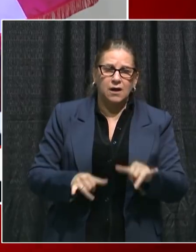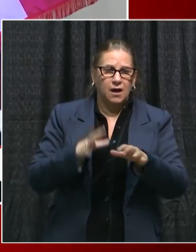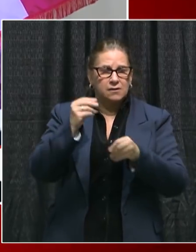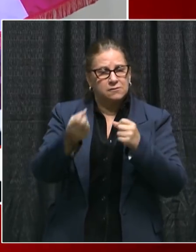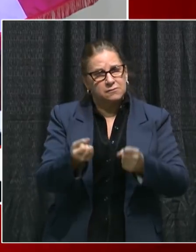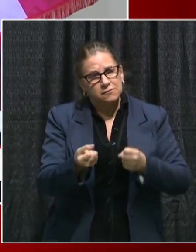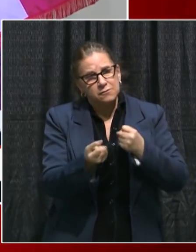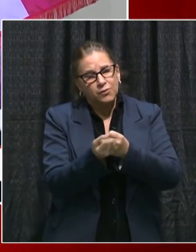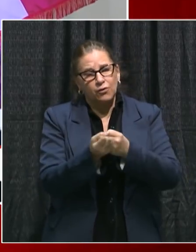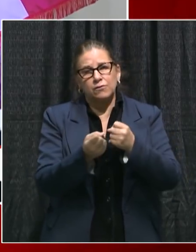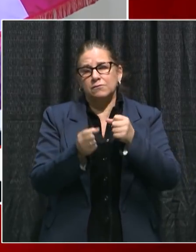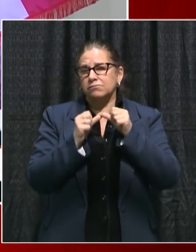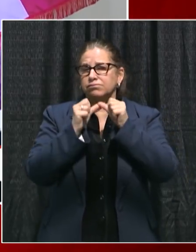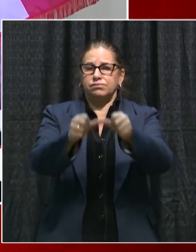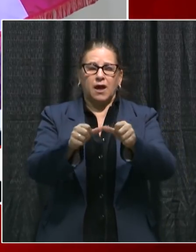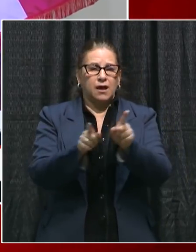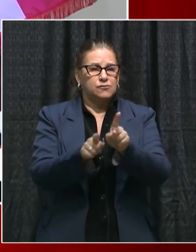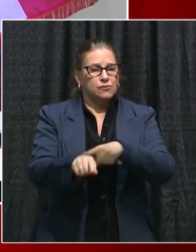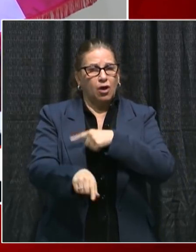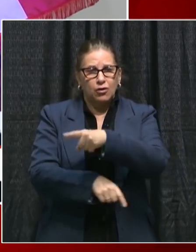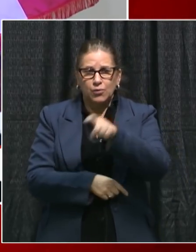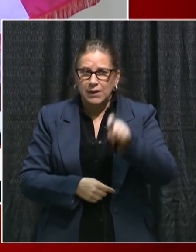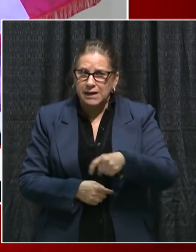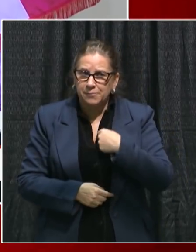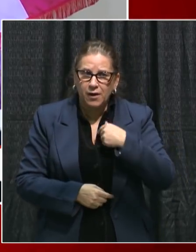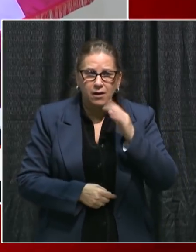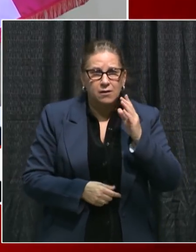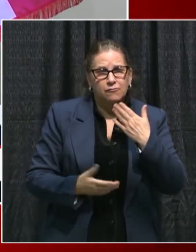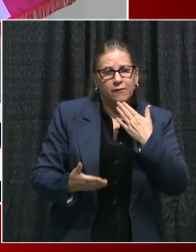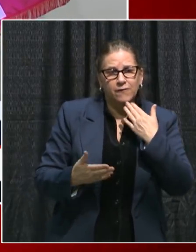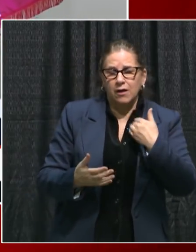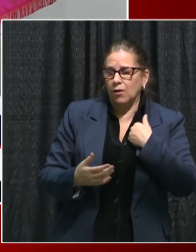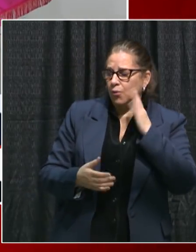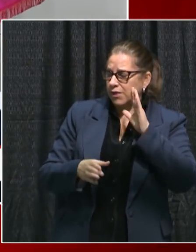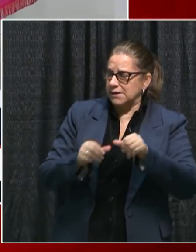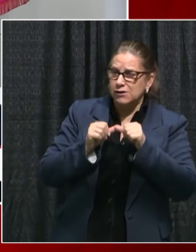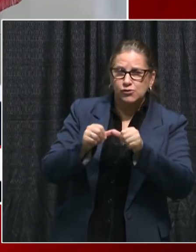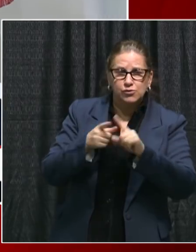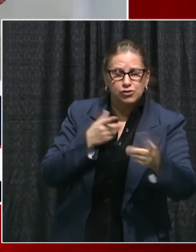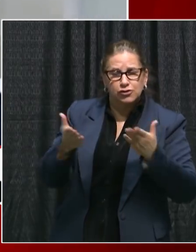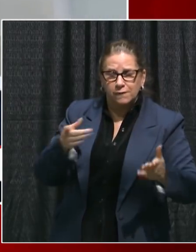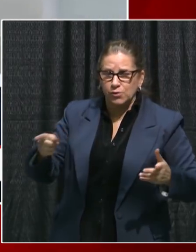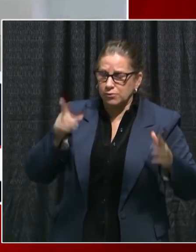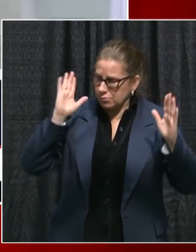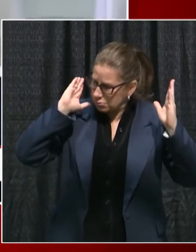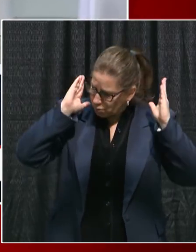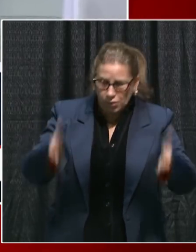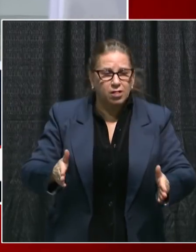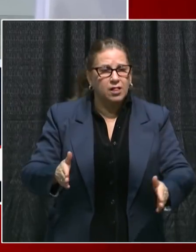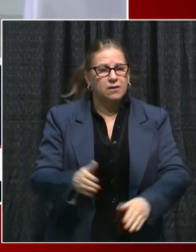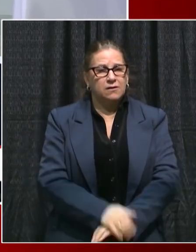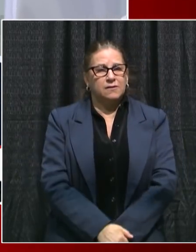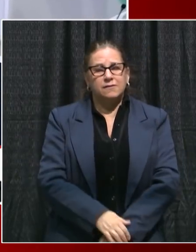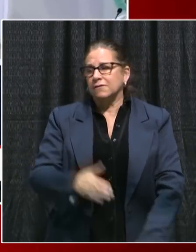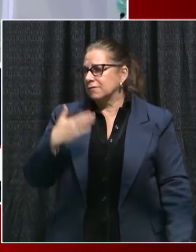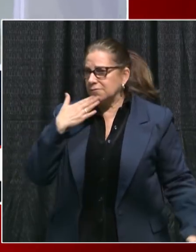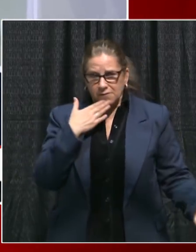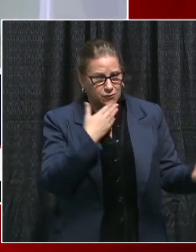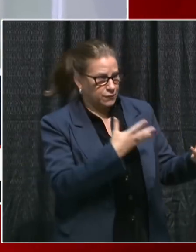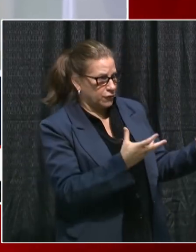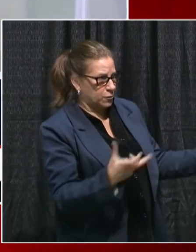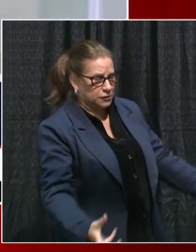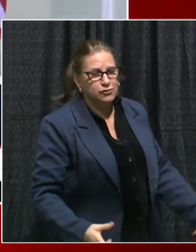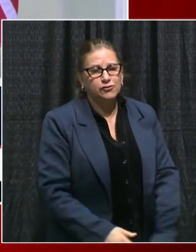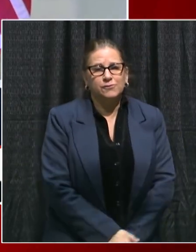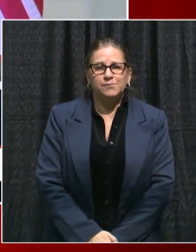we're grateful, and we'll continue to serve. So thank you, Mayor. Thank you very much. So with that,